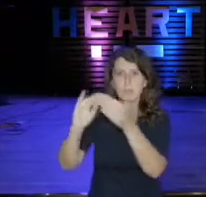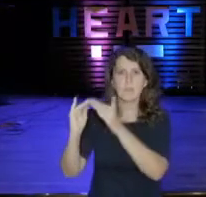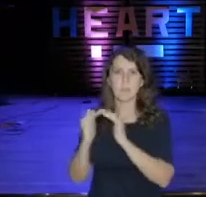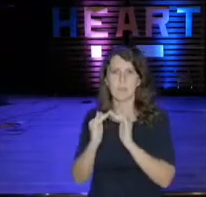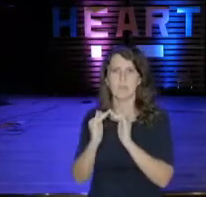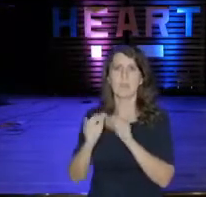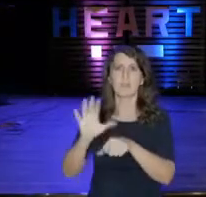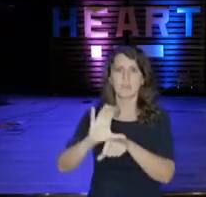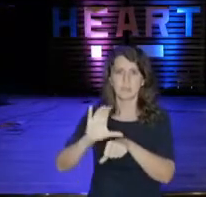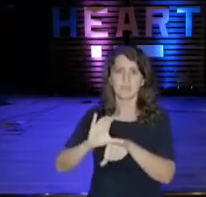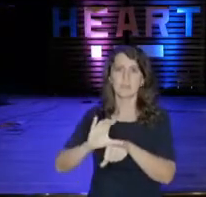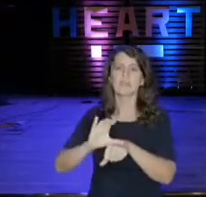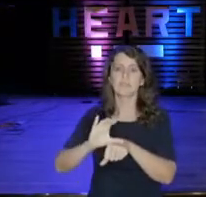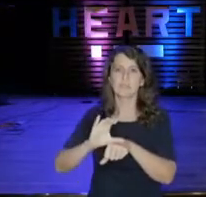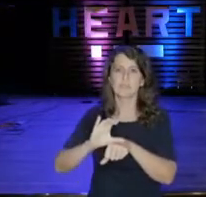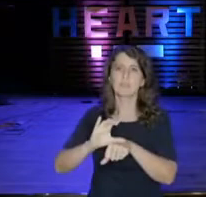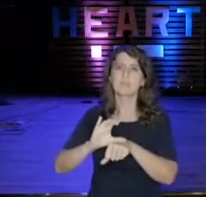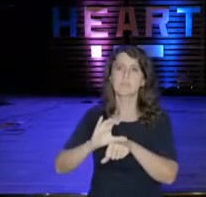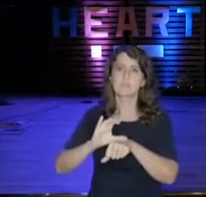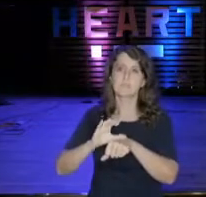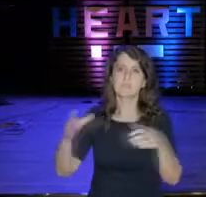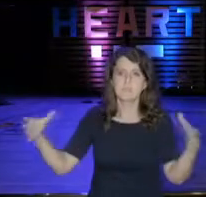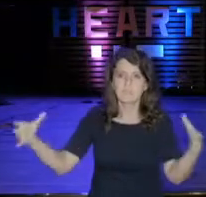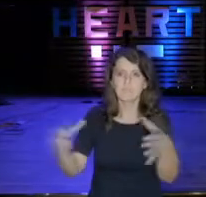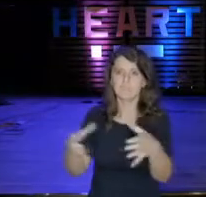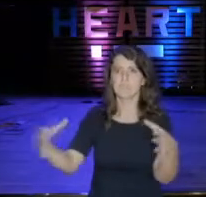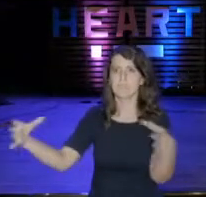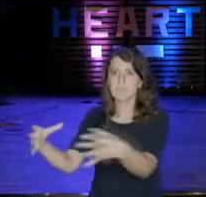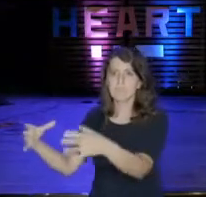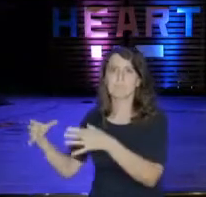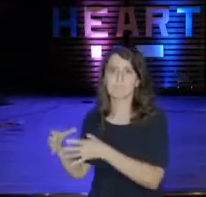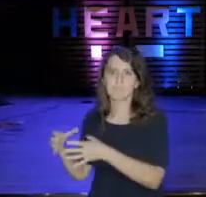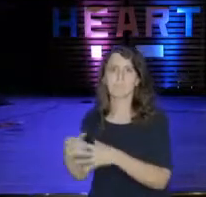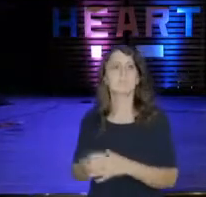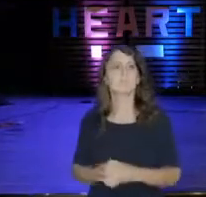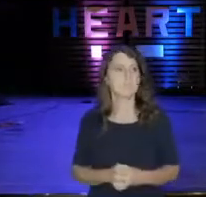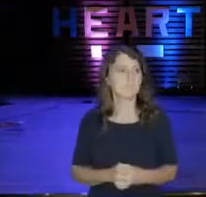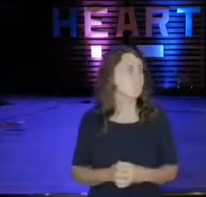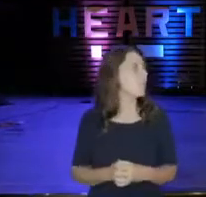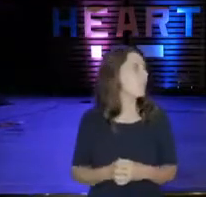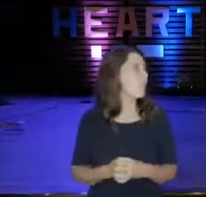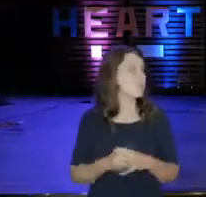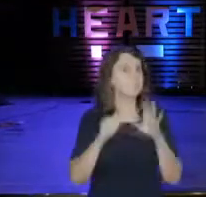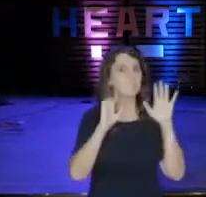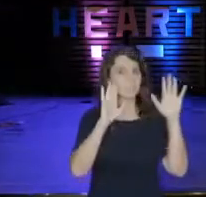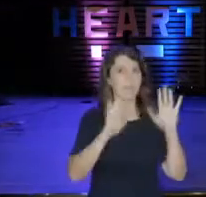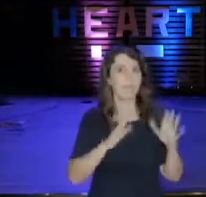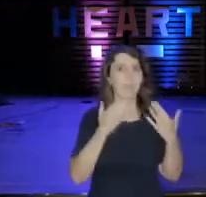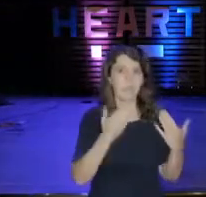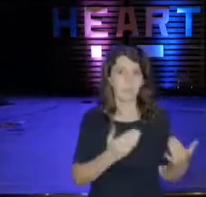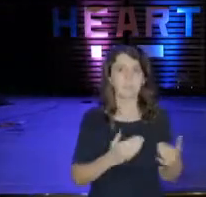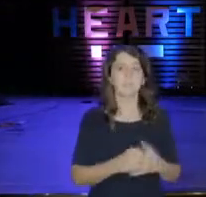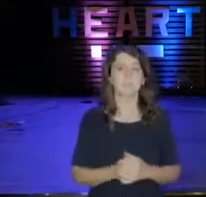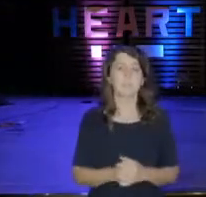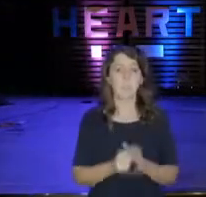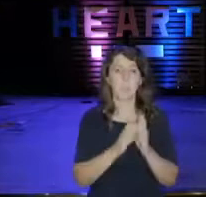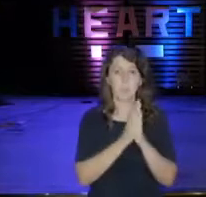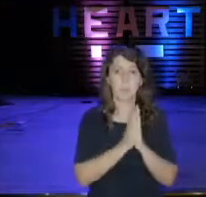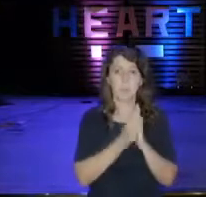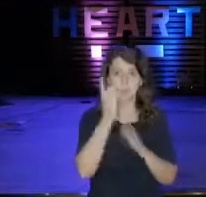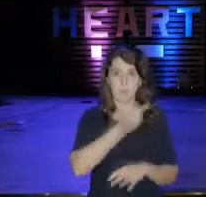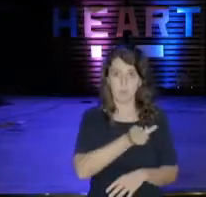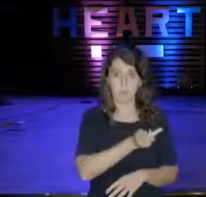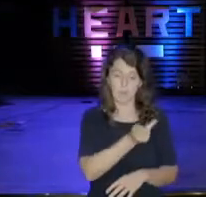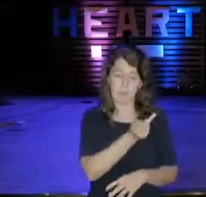in the church and bringing that together. So, good. Thank you, guys. Well, let's pray for the Nelsons.